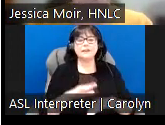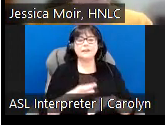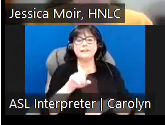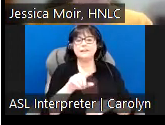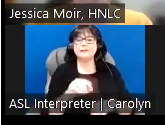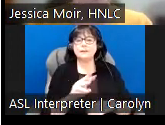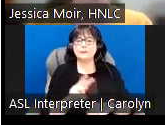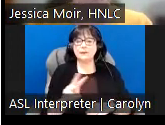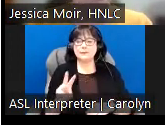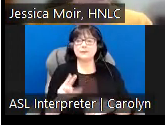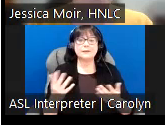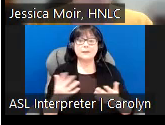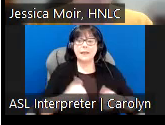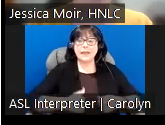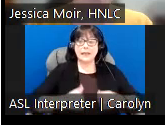is